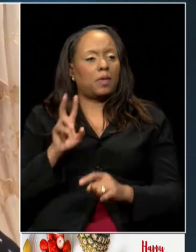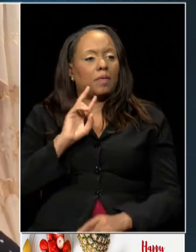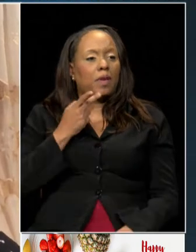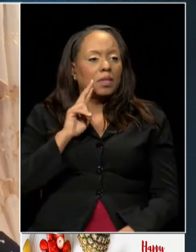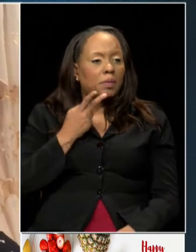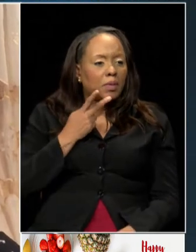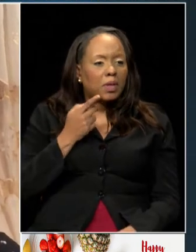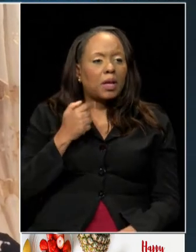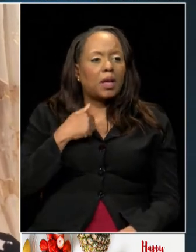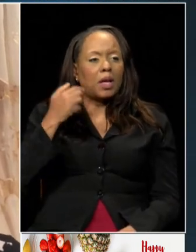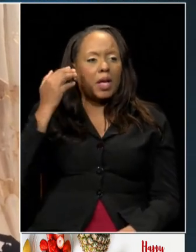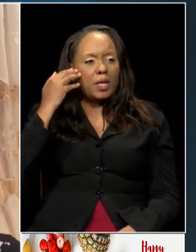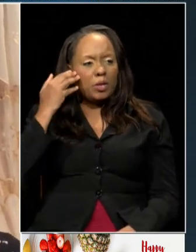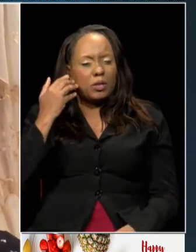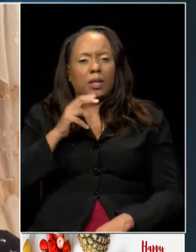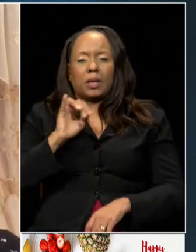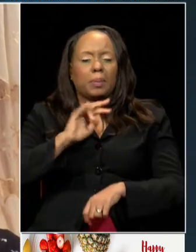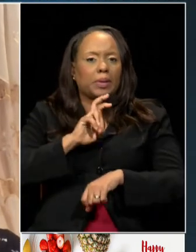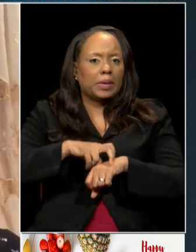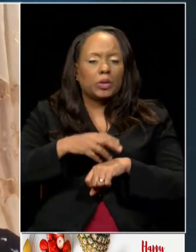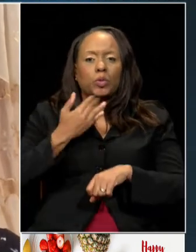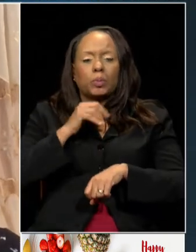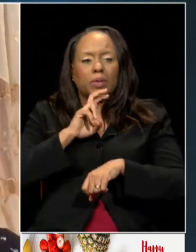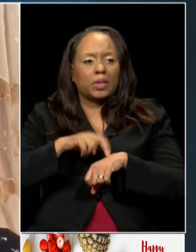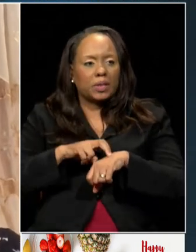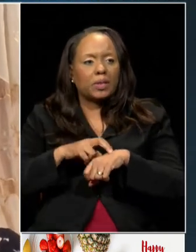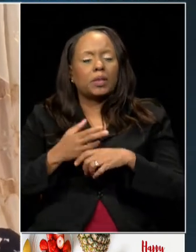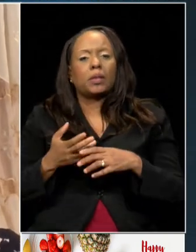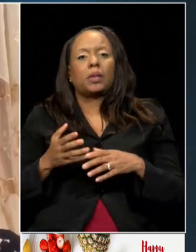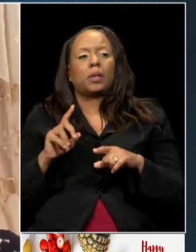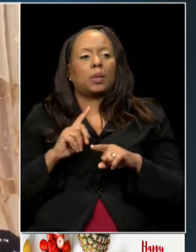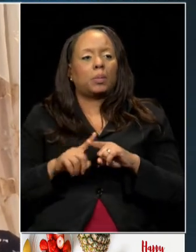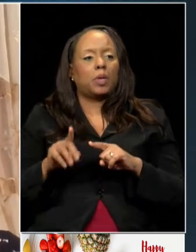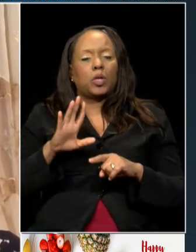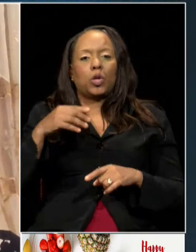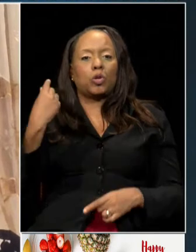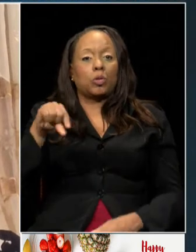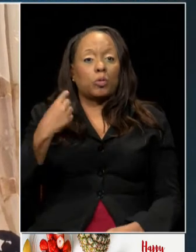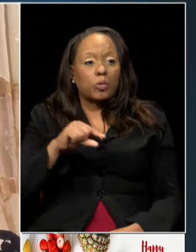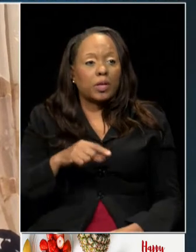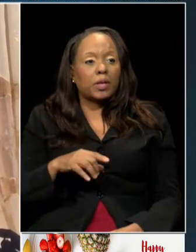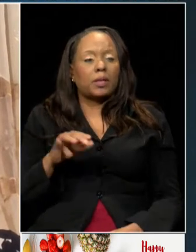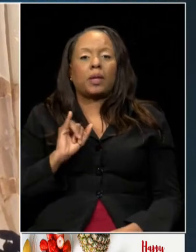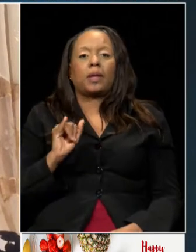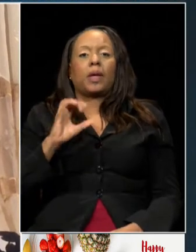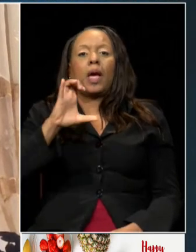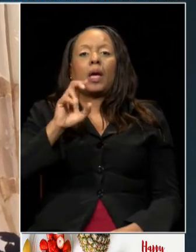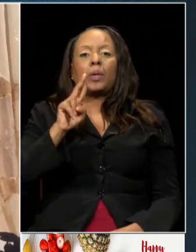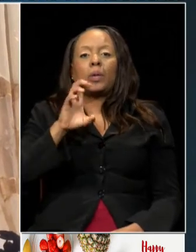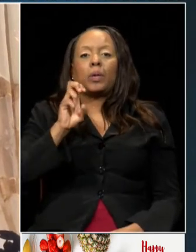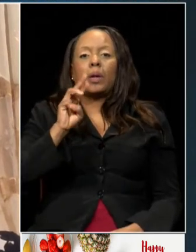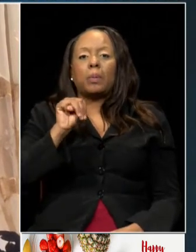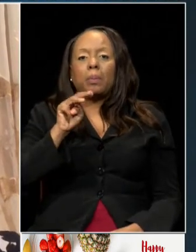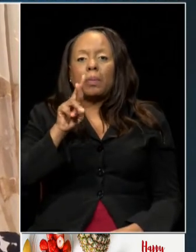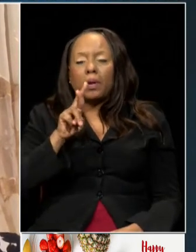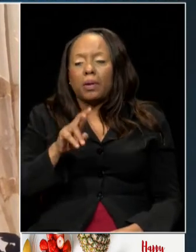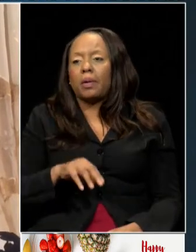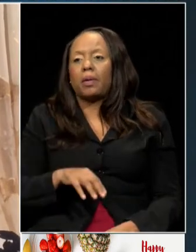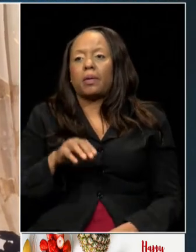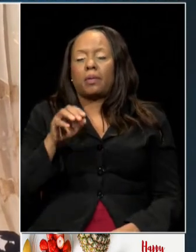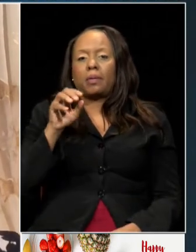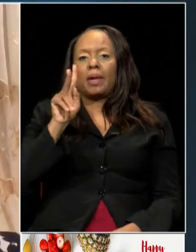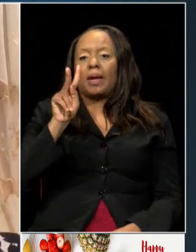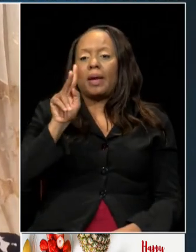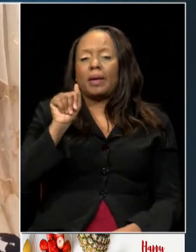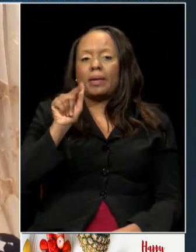ground provisions are vegetables too, but when we're talking about vegetables, we talk about your greens. We talk about your cucumber, your spinach, your